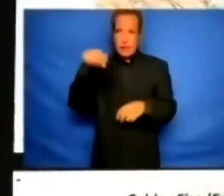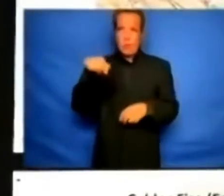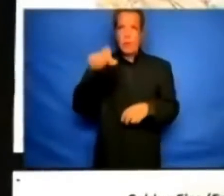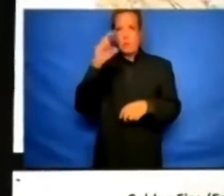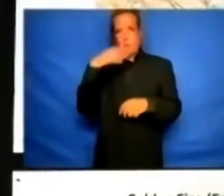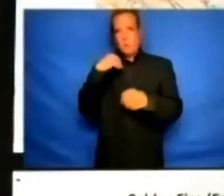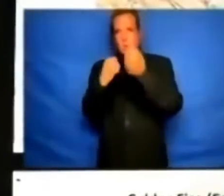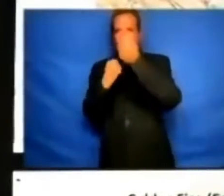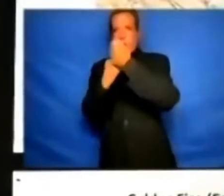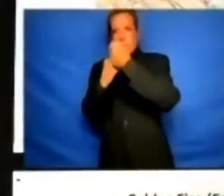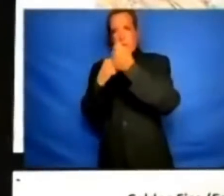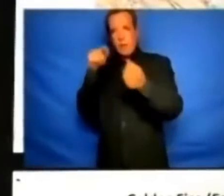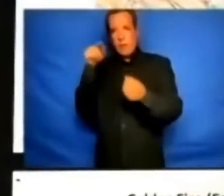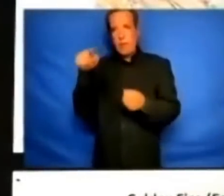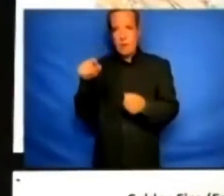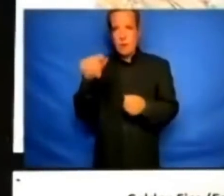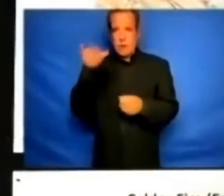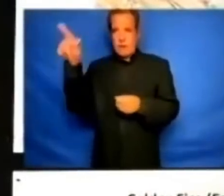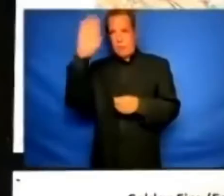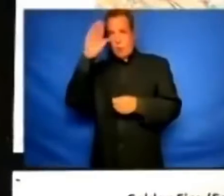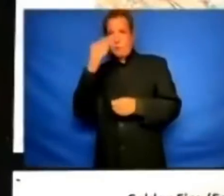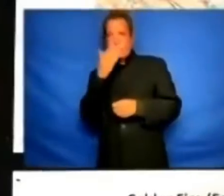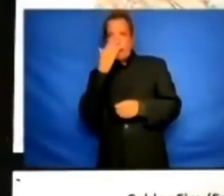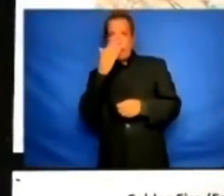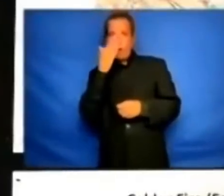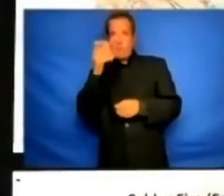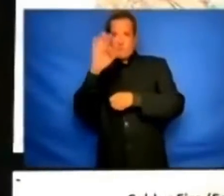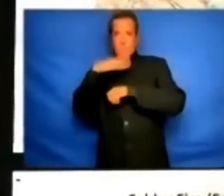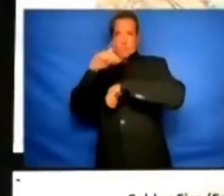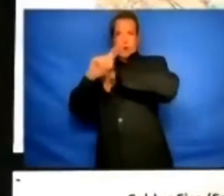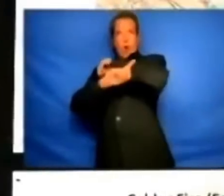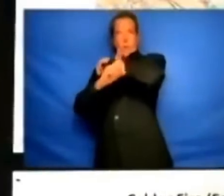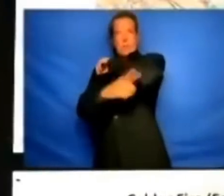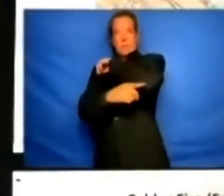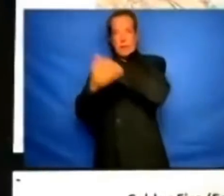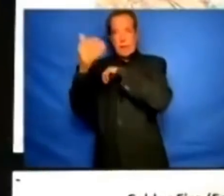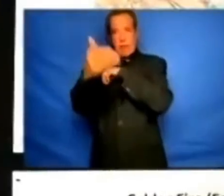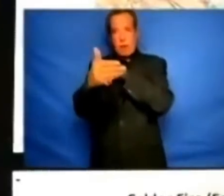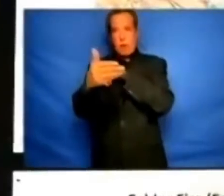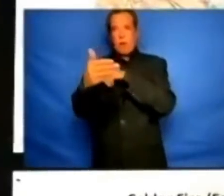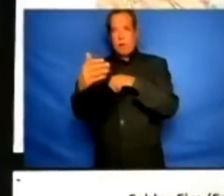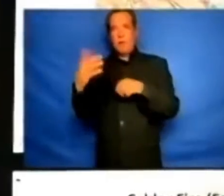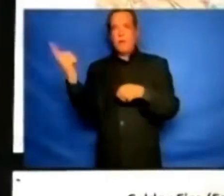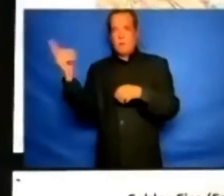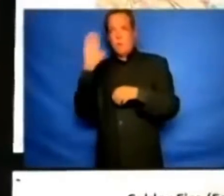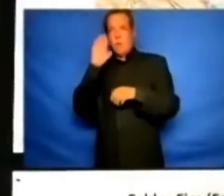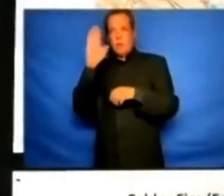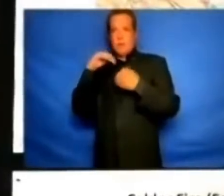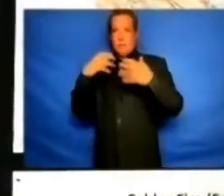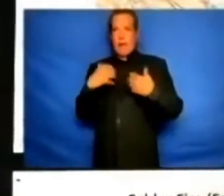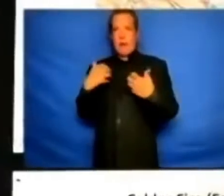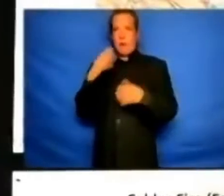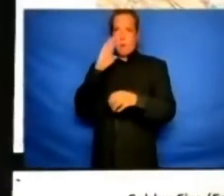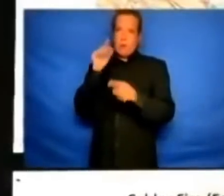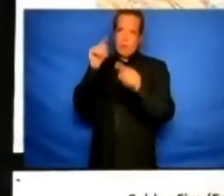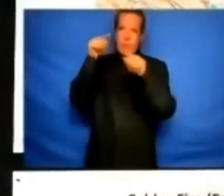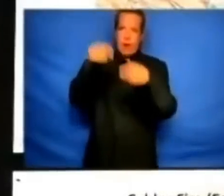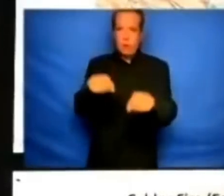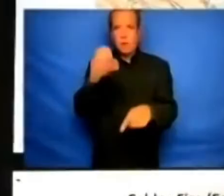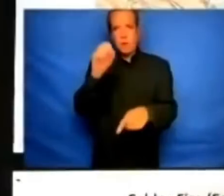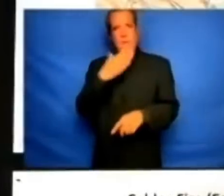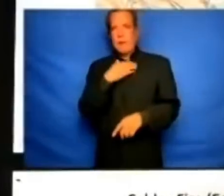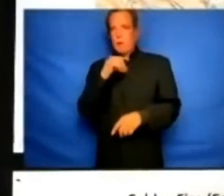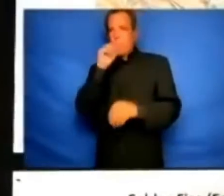if they smell it, or if you have garbage out that day and there's a lot of food in there, they're going to get into it. So if you cannot put your garbage out